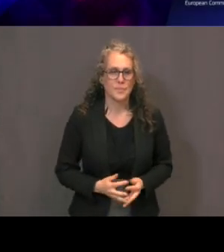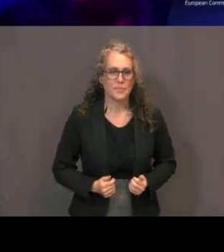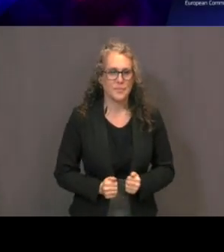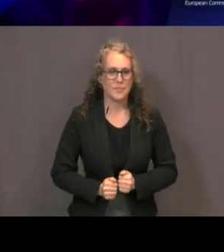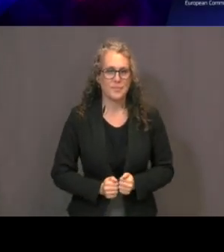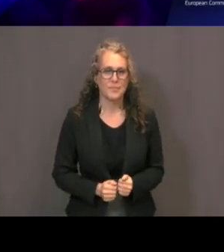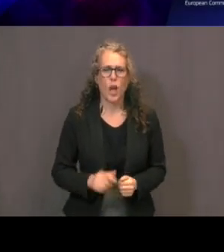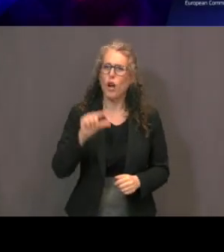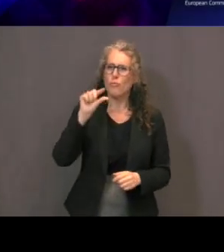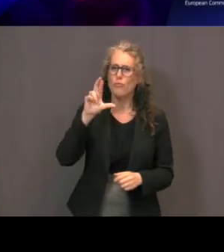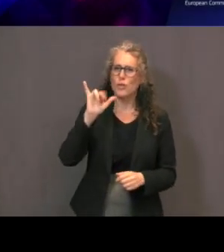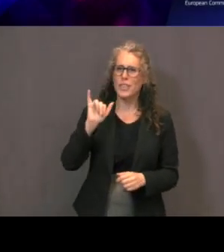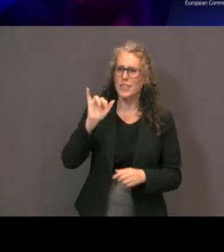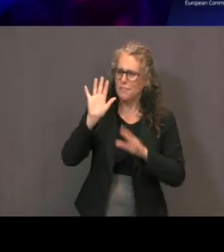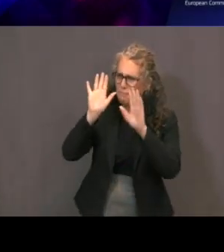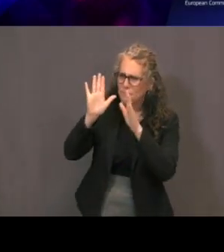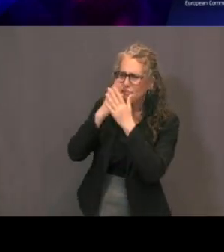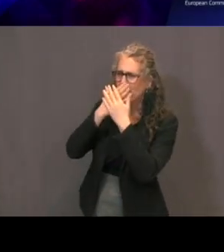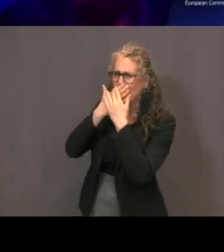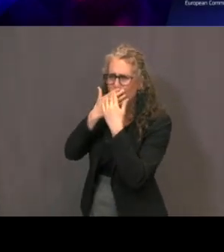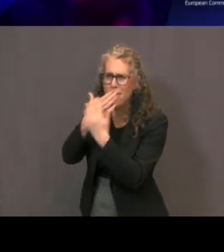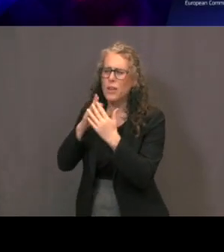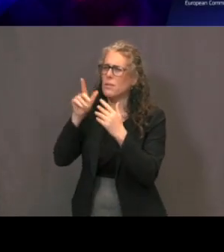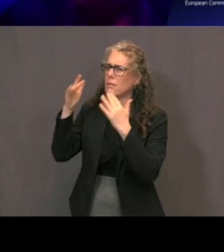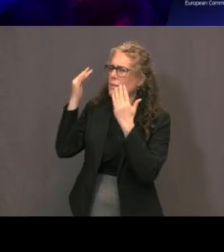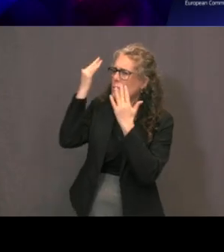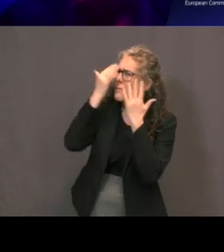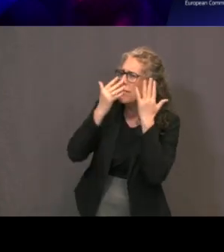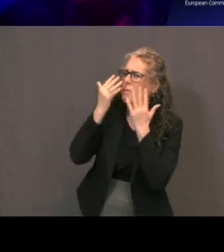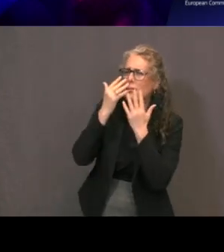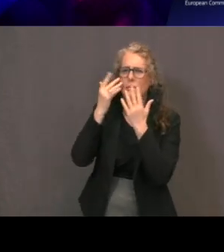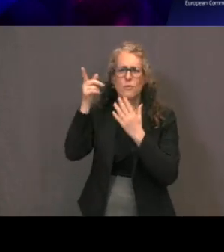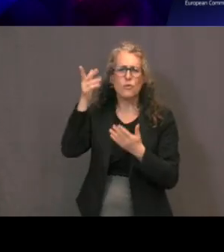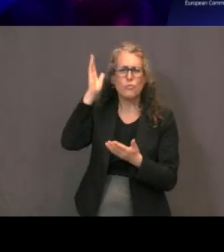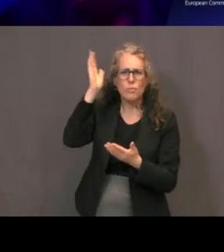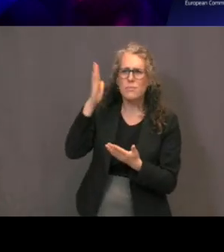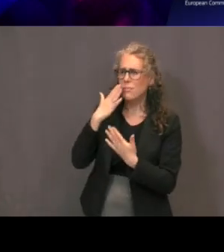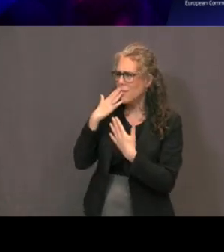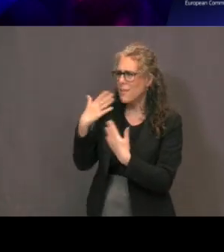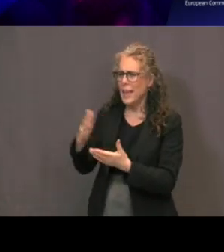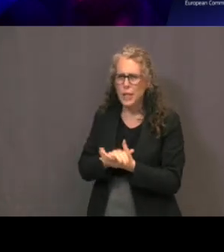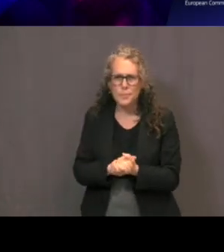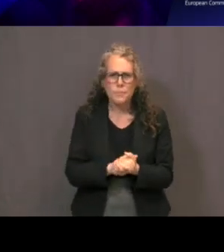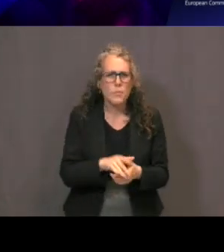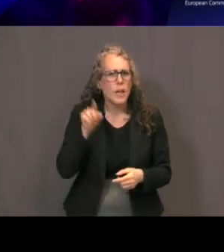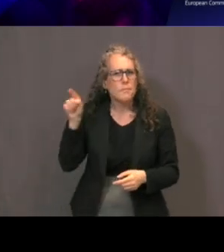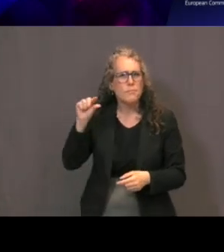Thanks to Gry for this very thoughtful presentation. She argued